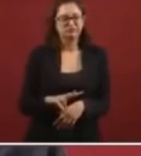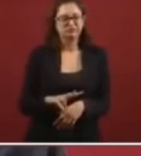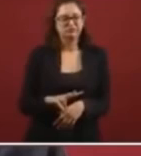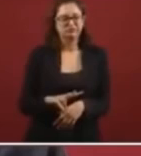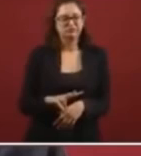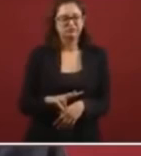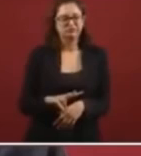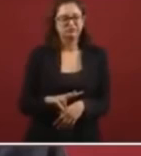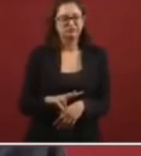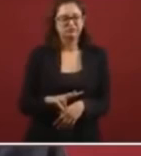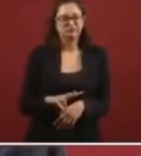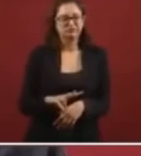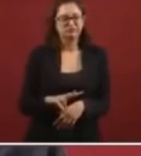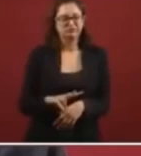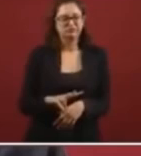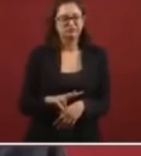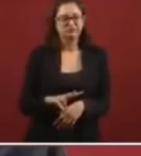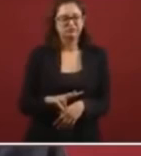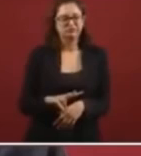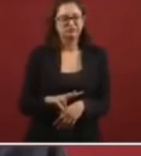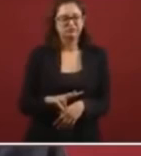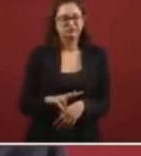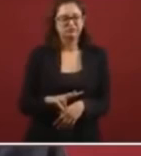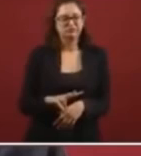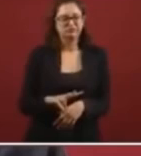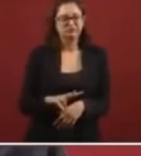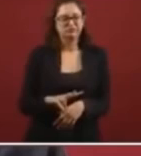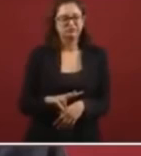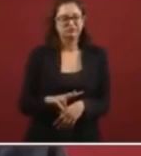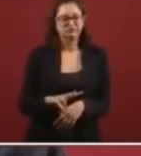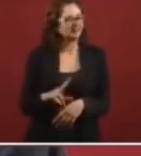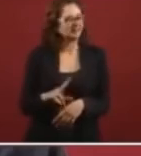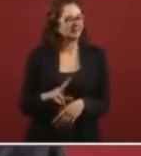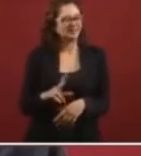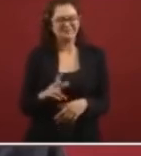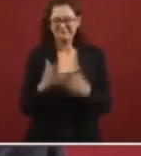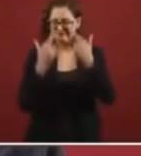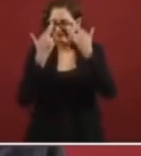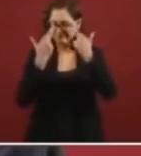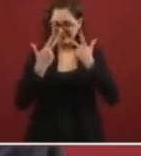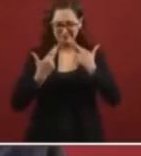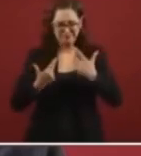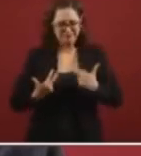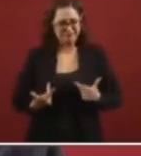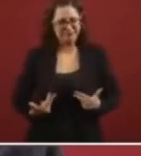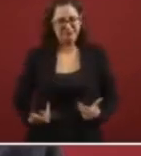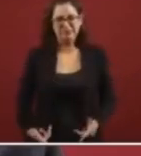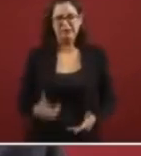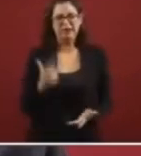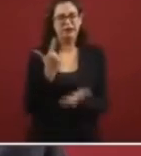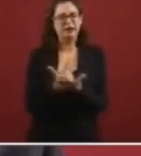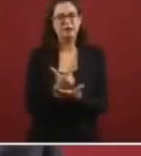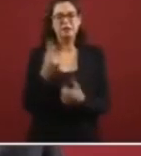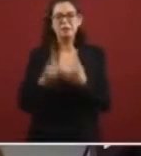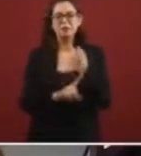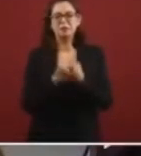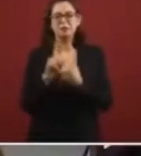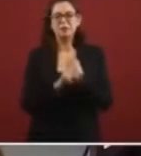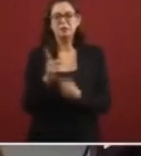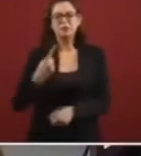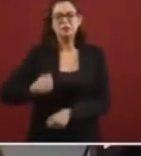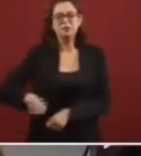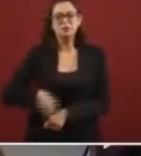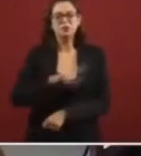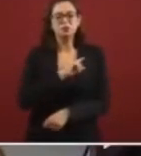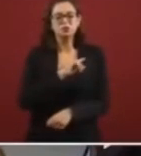Yes, and they create a drug which is destructive. Completo. Y estamos nosotros